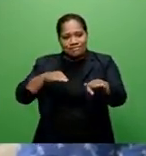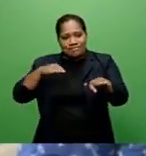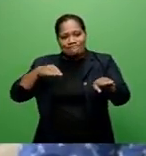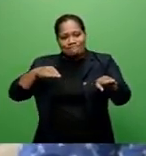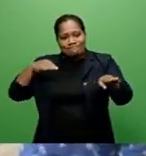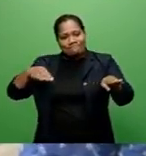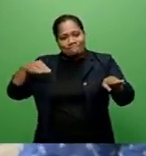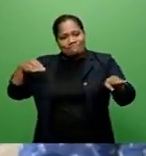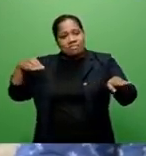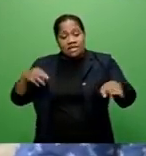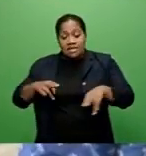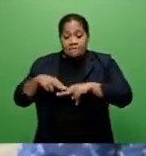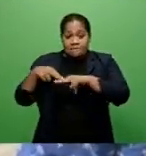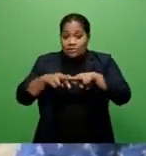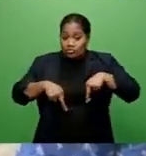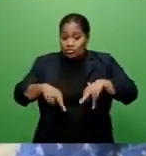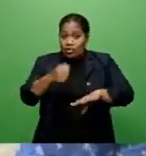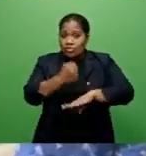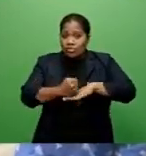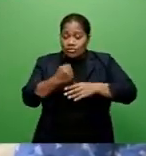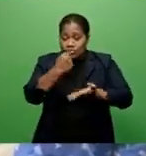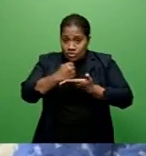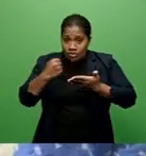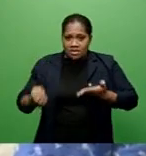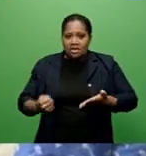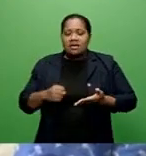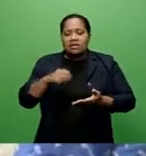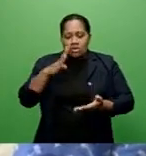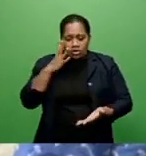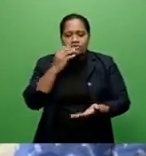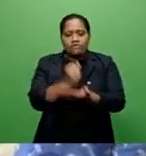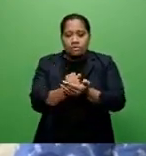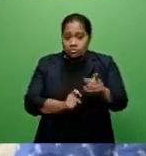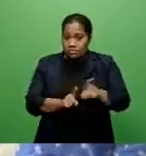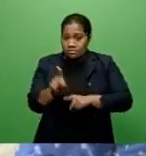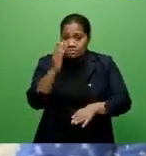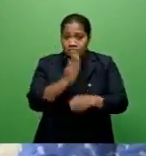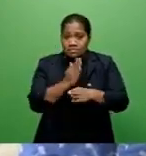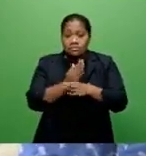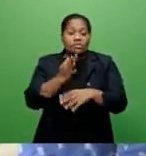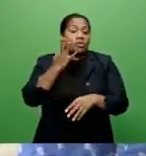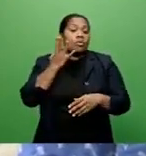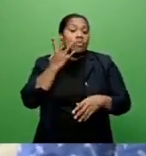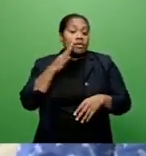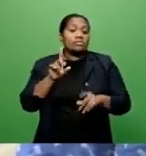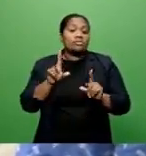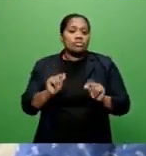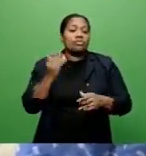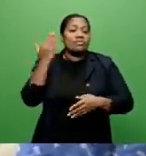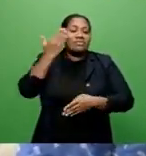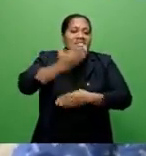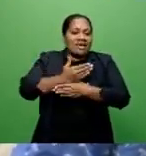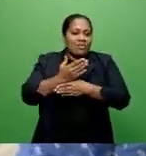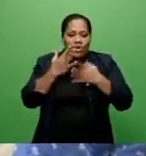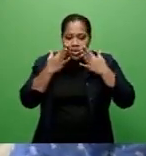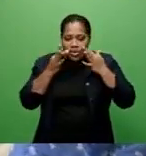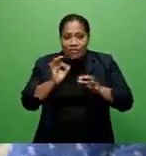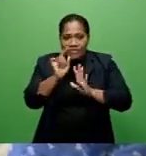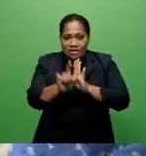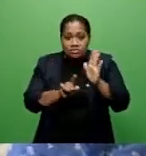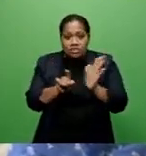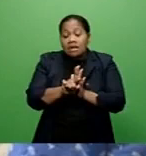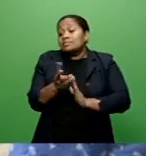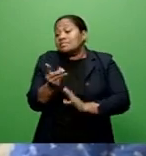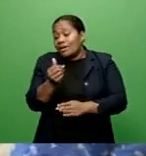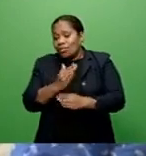Authority has also confirmed that most rehabilitation work will be carried out at night into the curfew hours, while some work will be